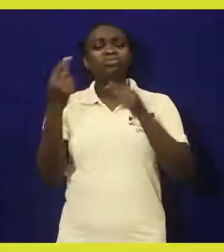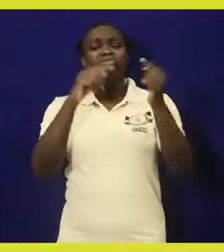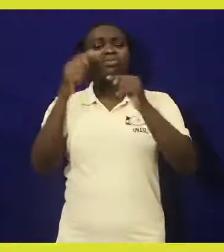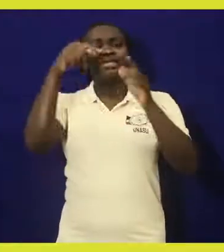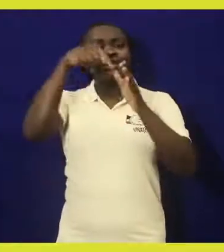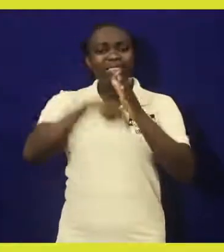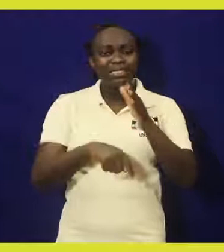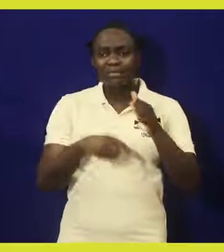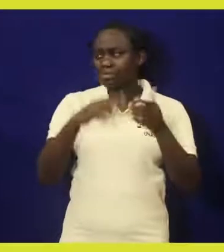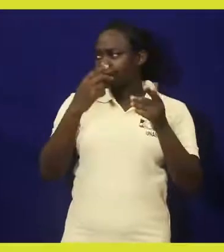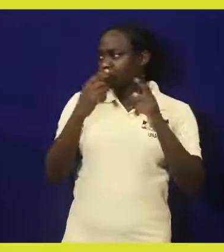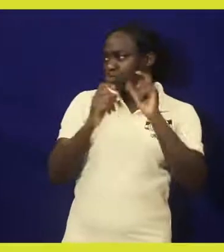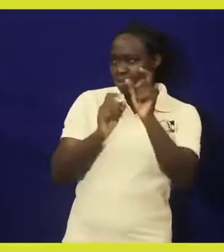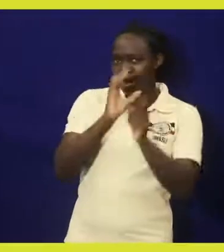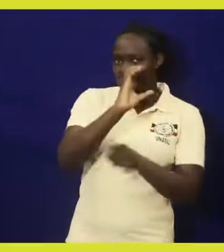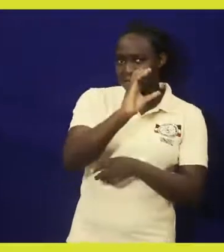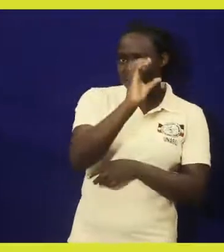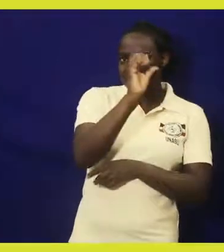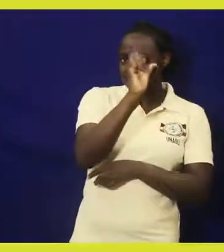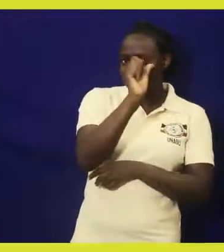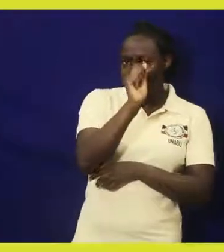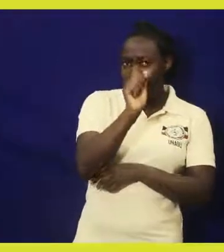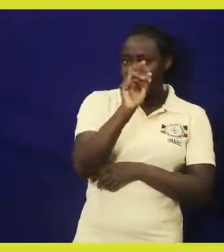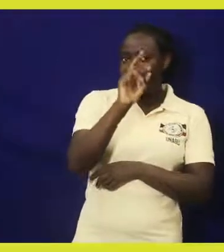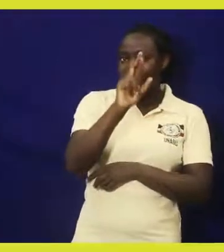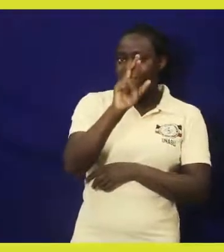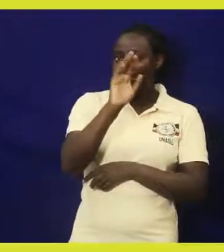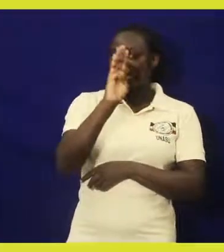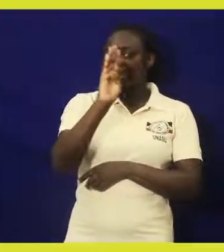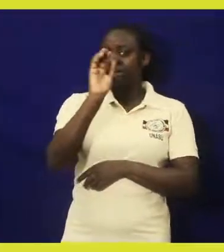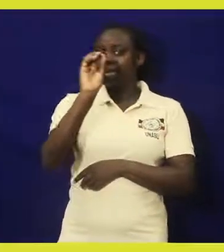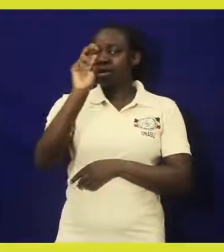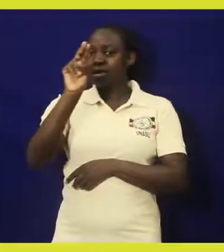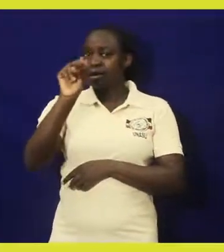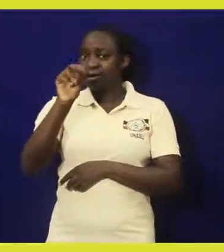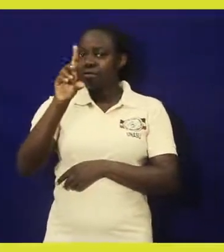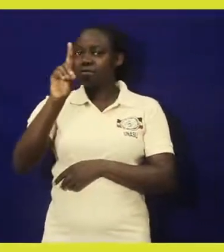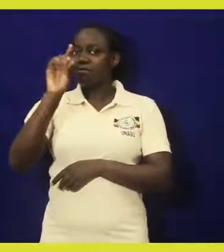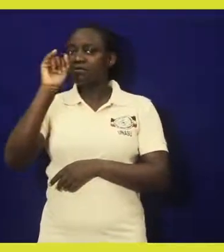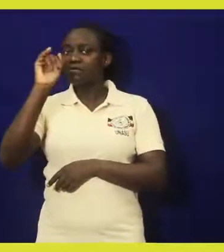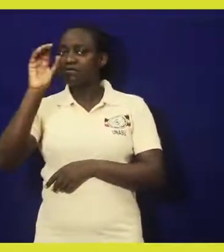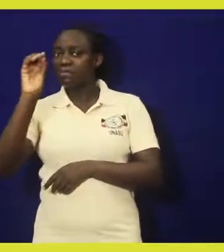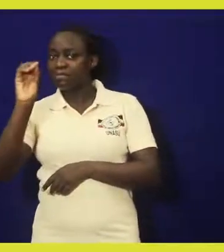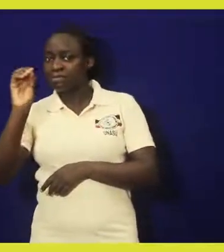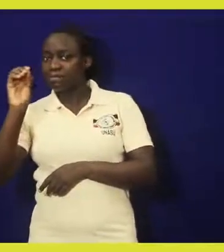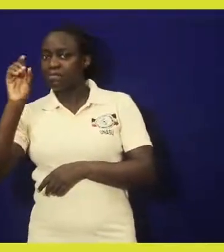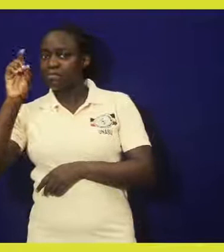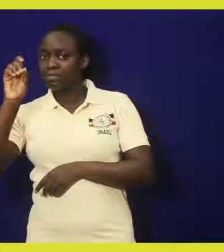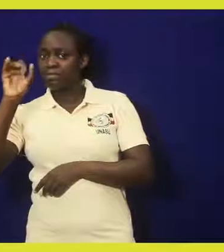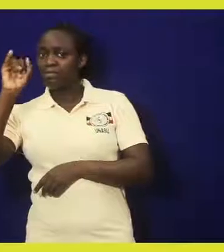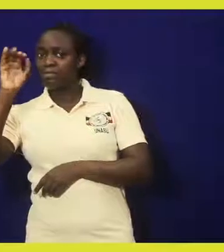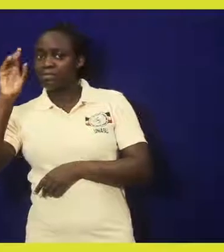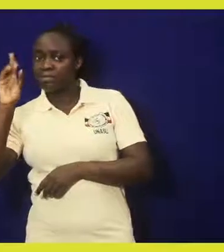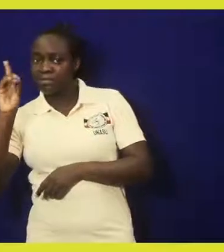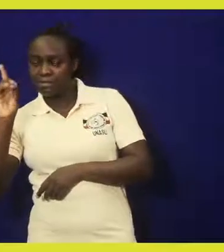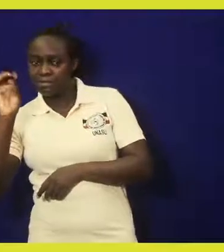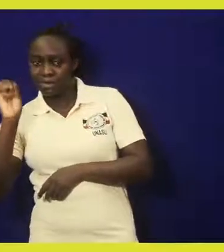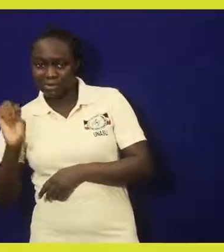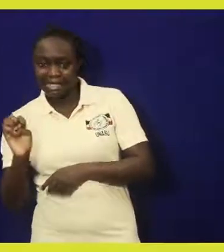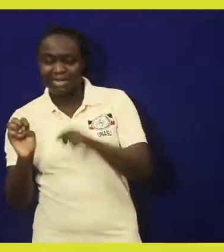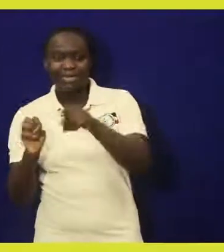dioxide. It is a gas that we breathe out, and then